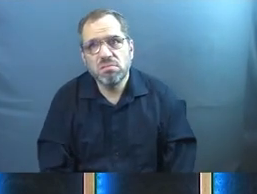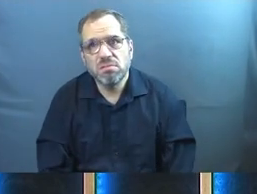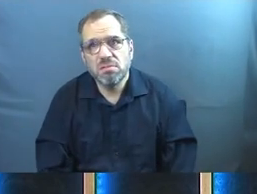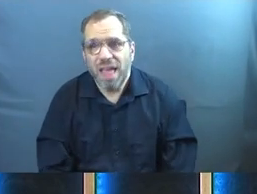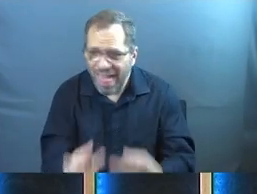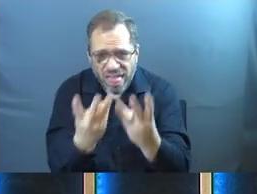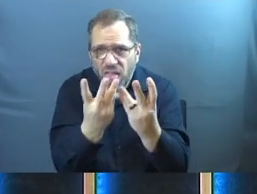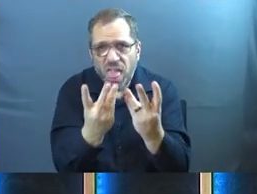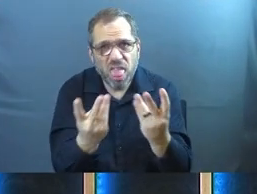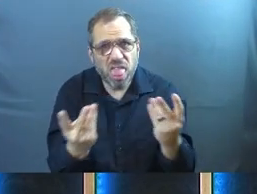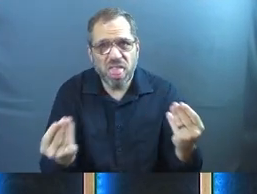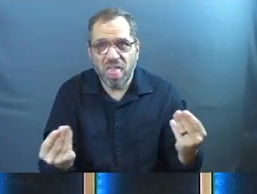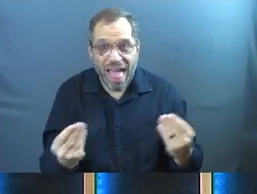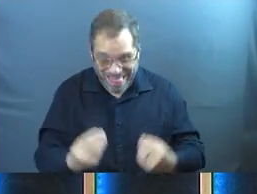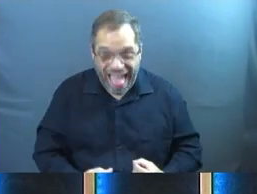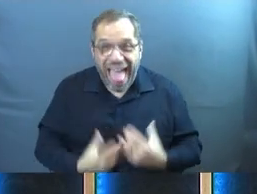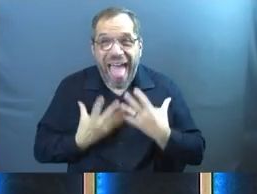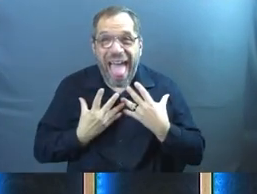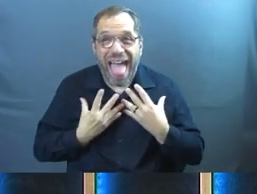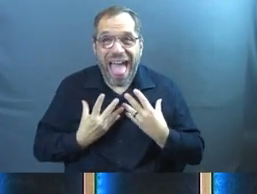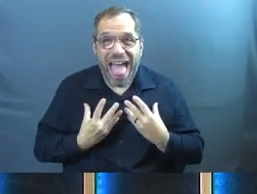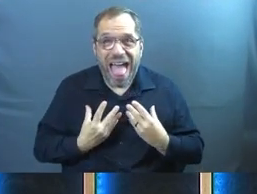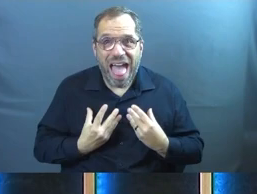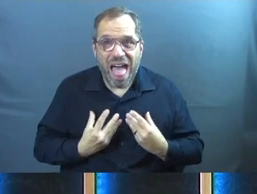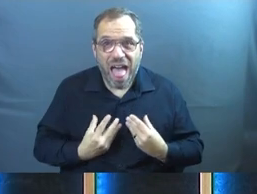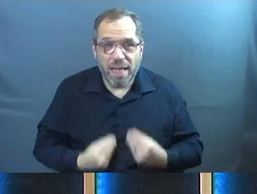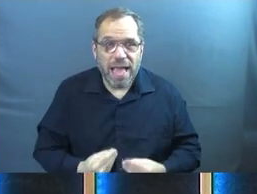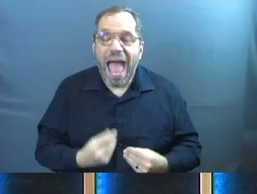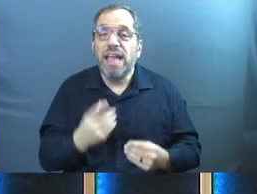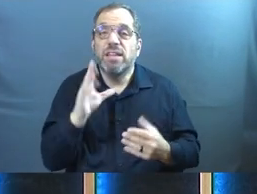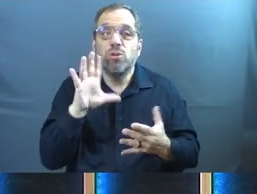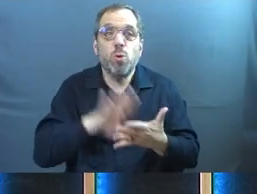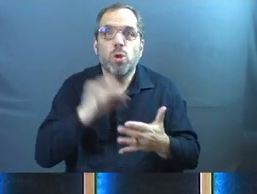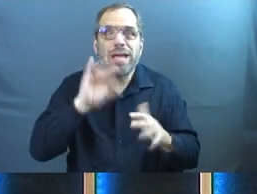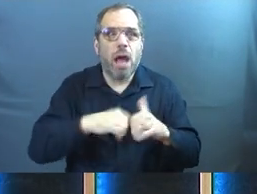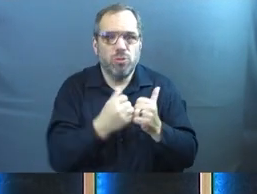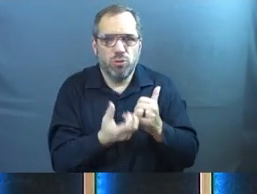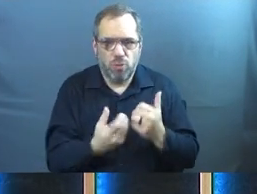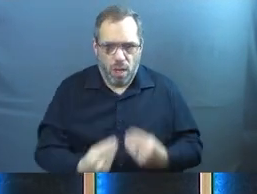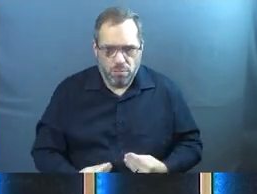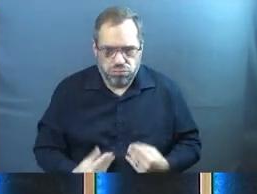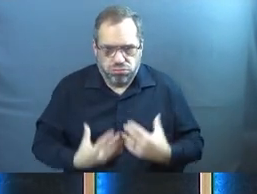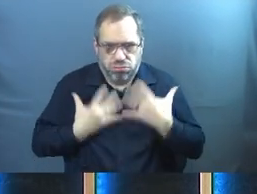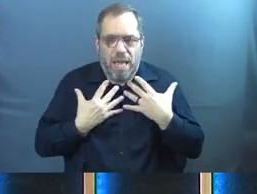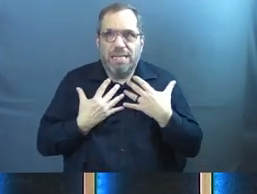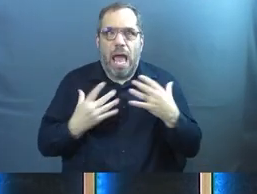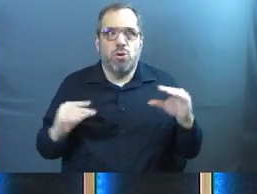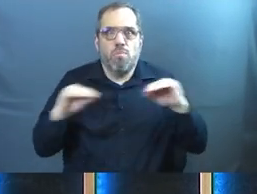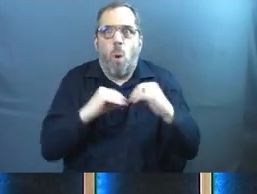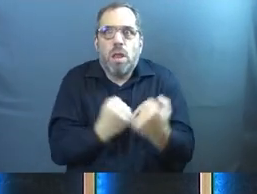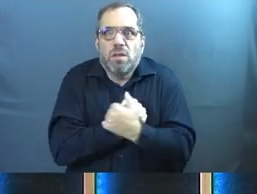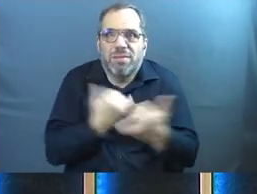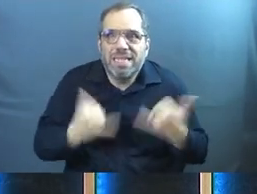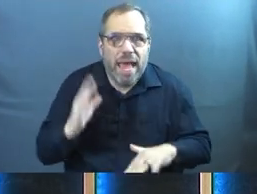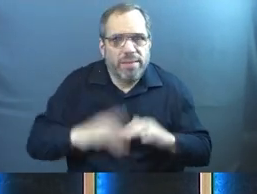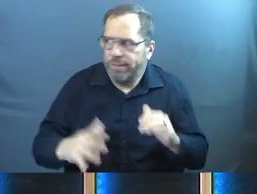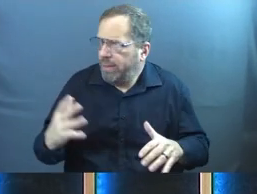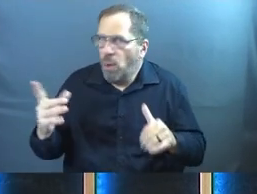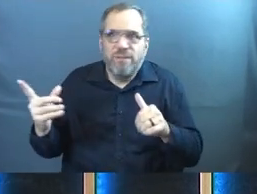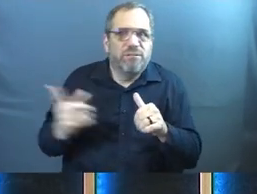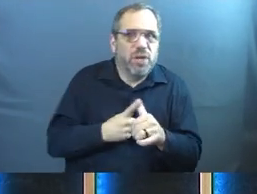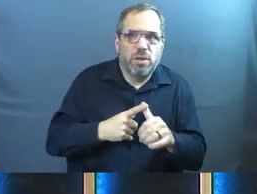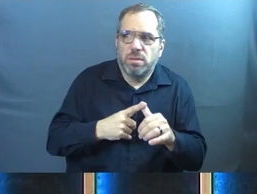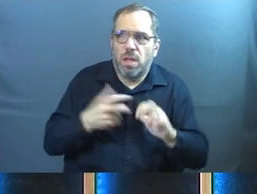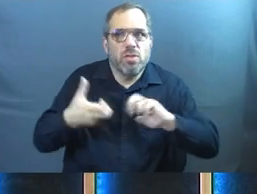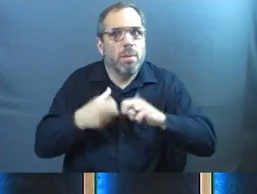It's faded for you, and then you found out how to resurrect it, and you're more in love today than you were